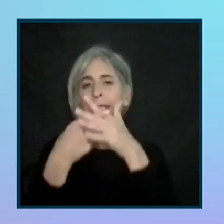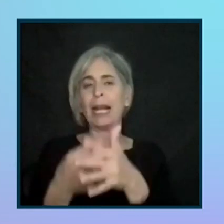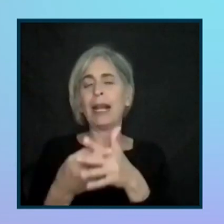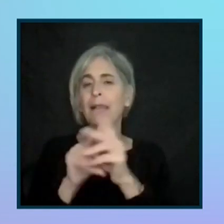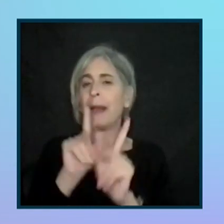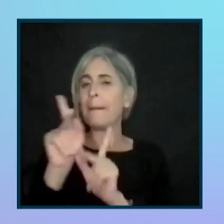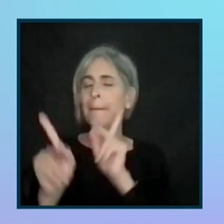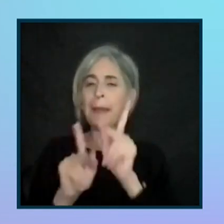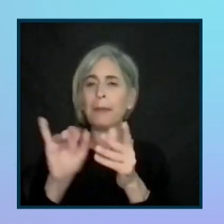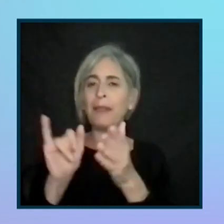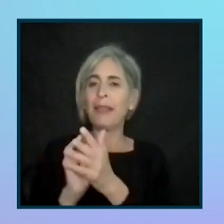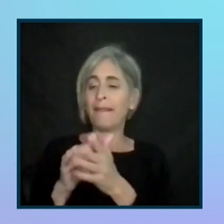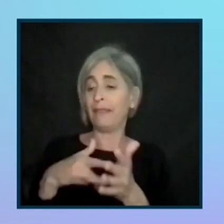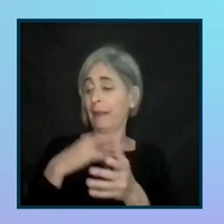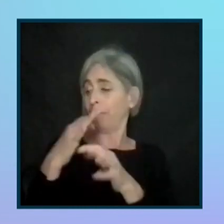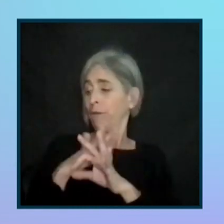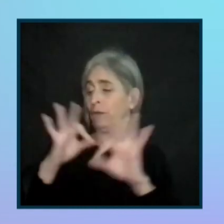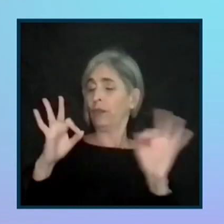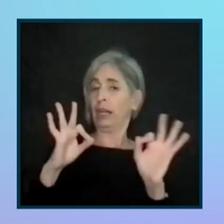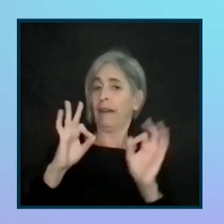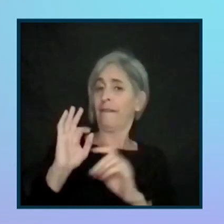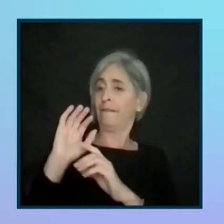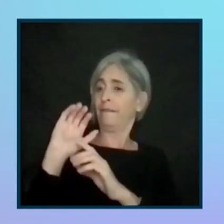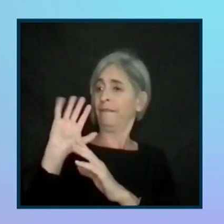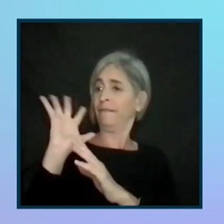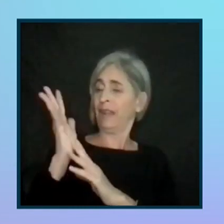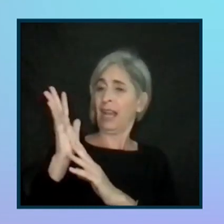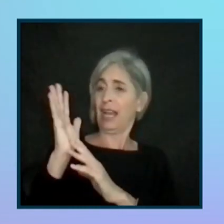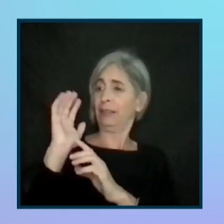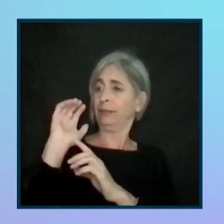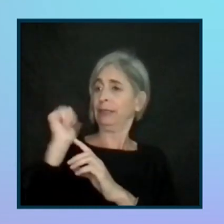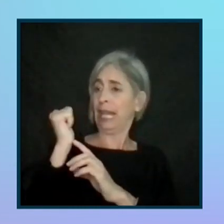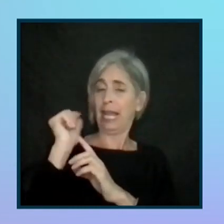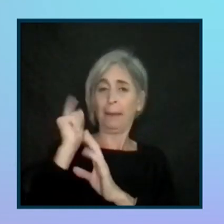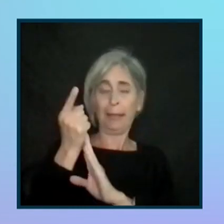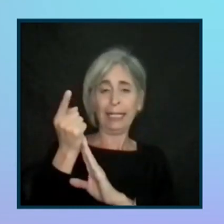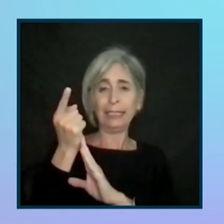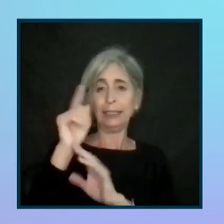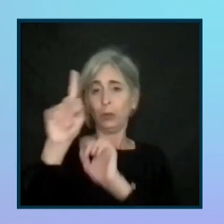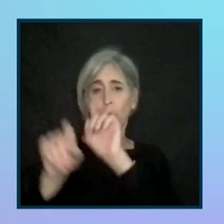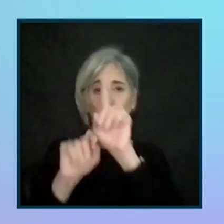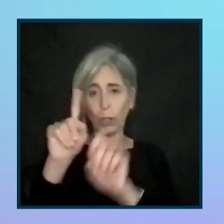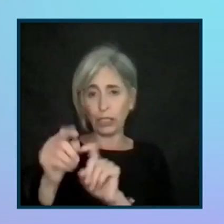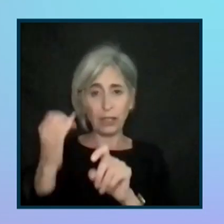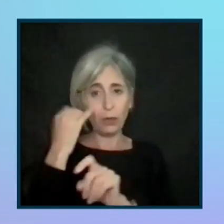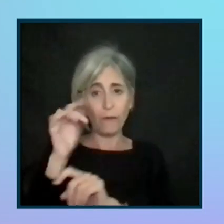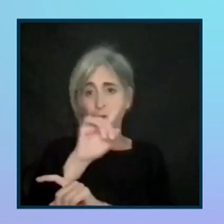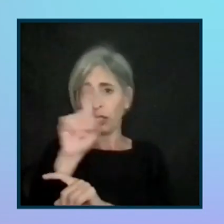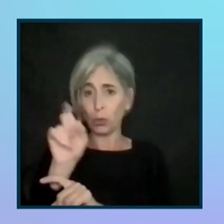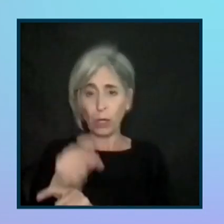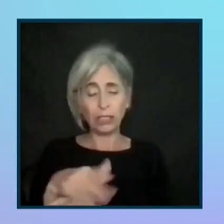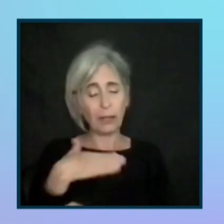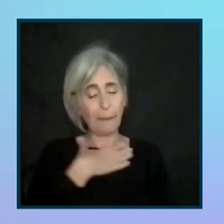that, feel free for the next 10 minutes, we're going to be going through questions. So if you do have any questions,